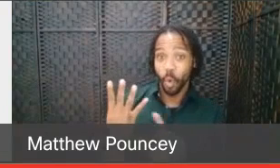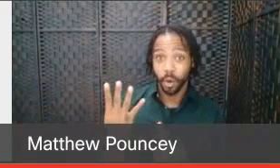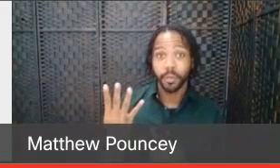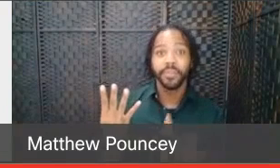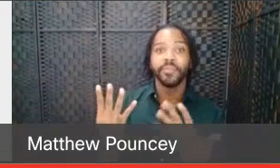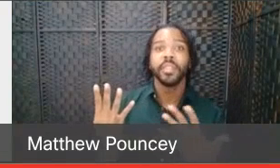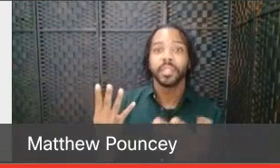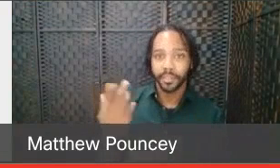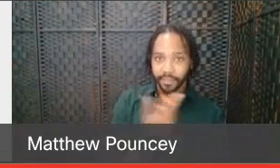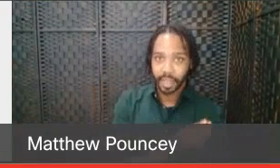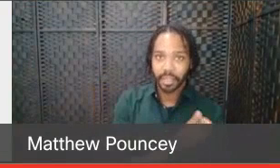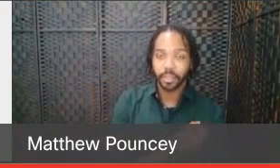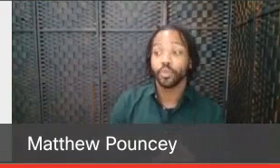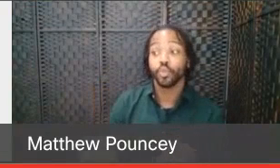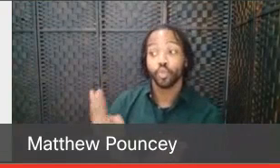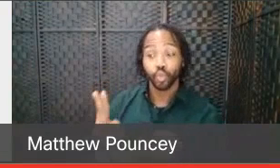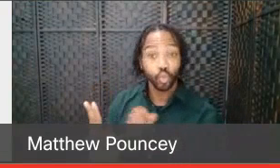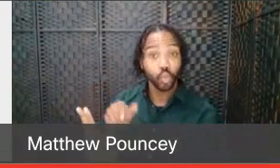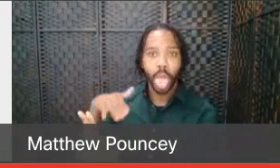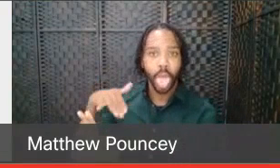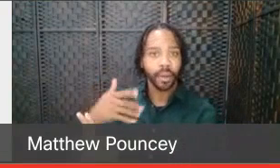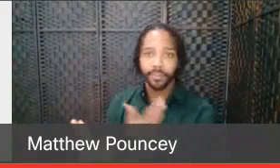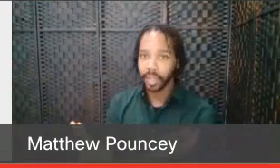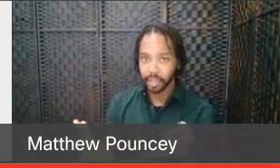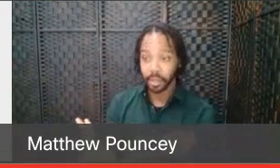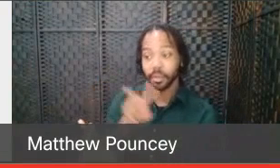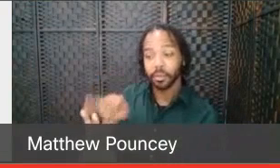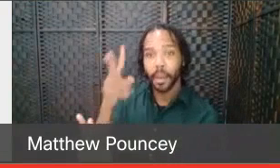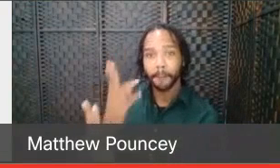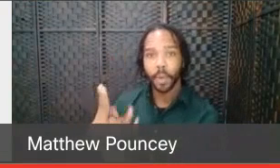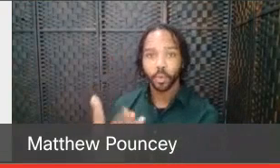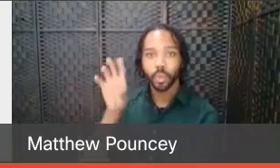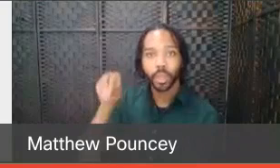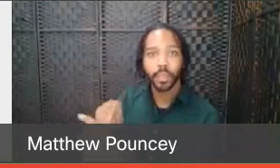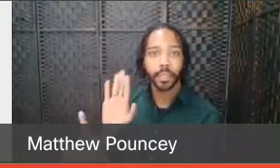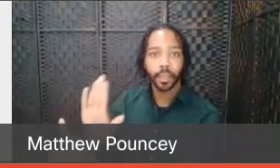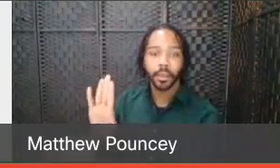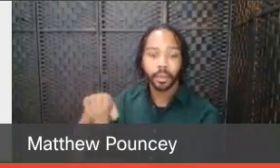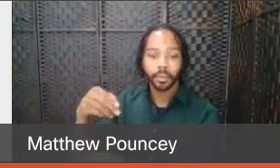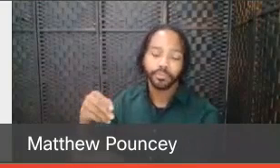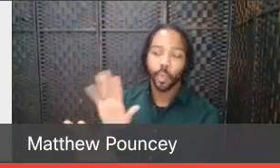and 2 were not vaccinated. The 2 not vaccinated were both people in natural homes.